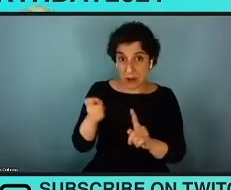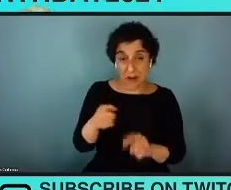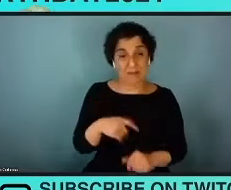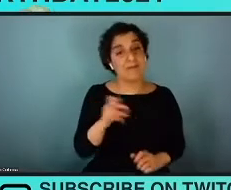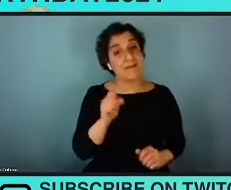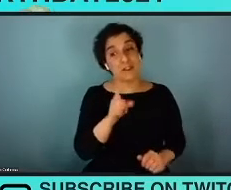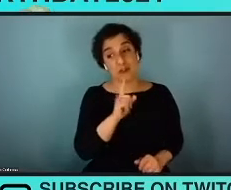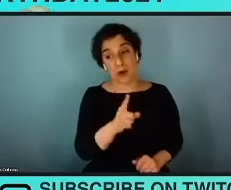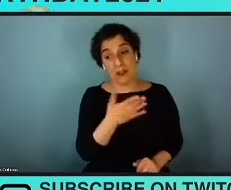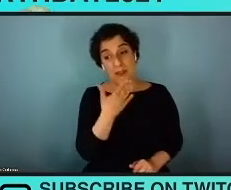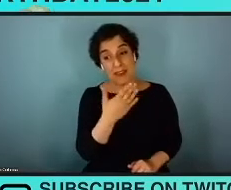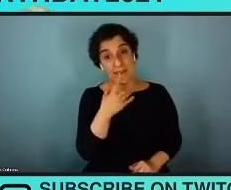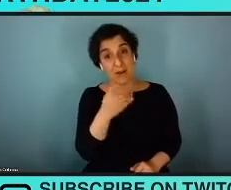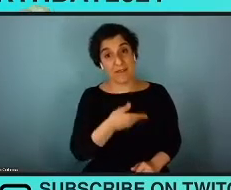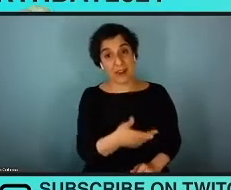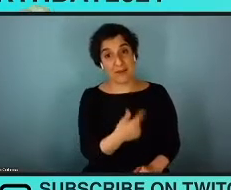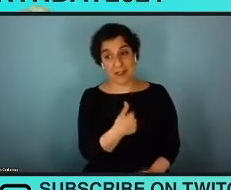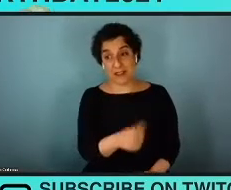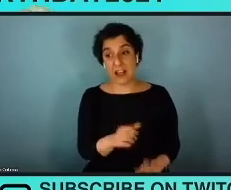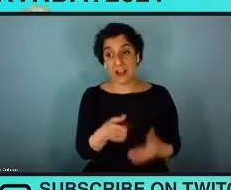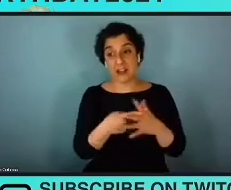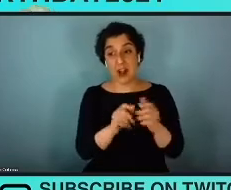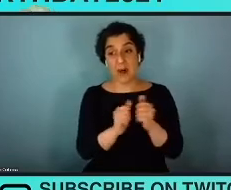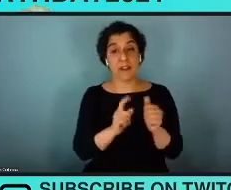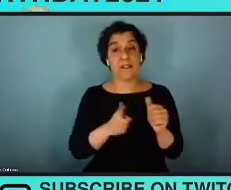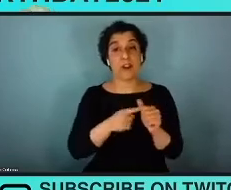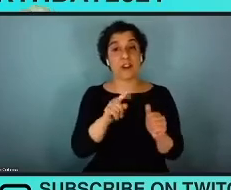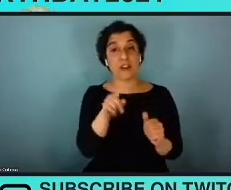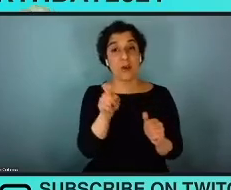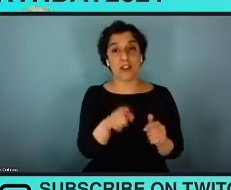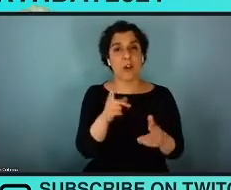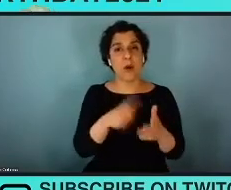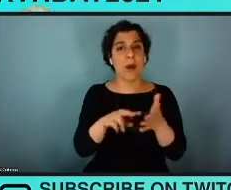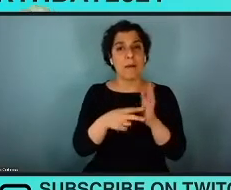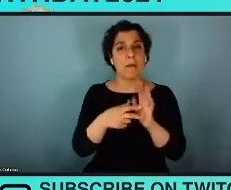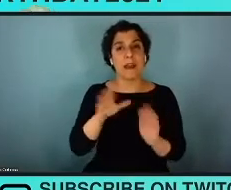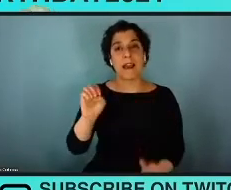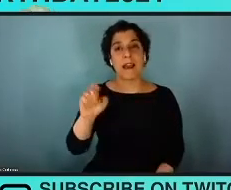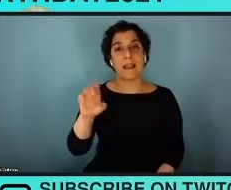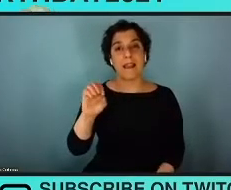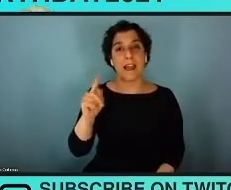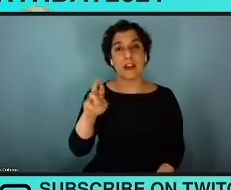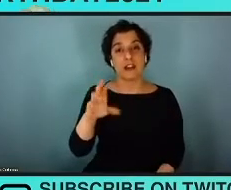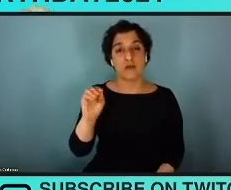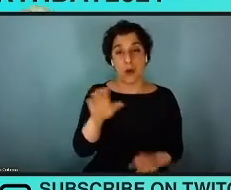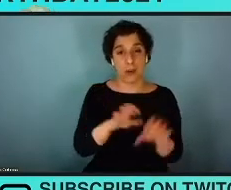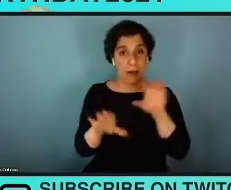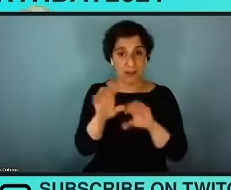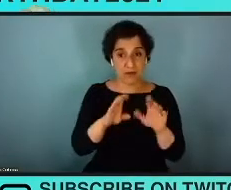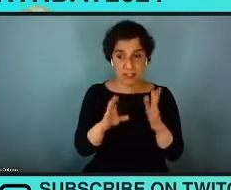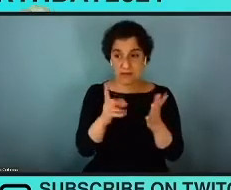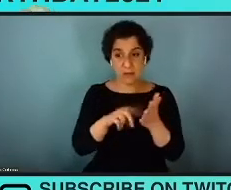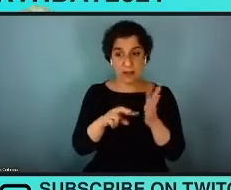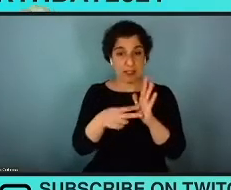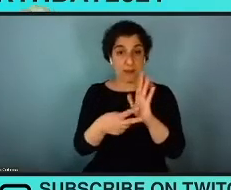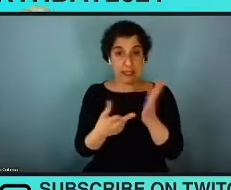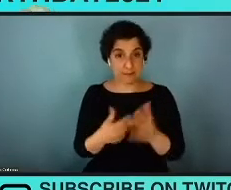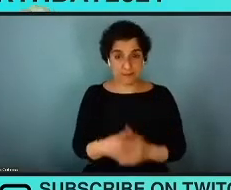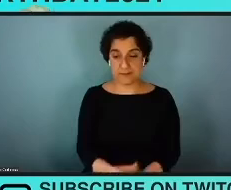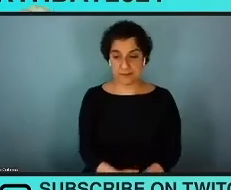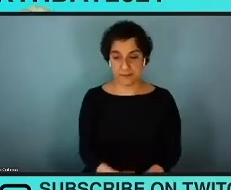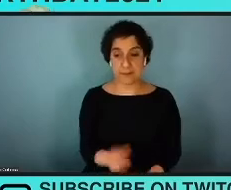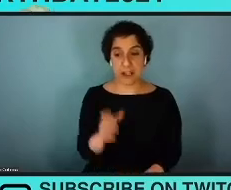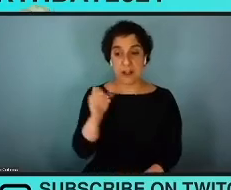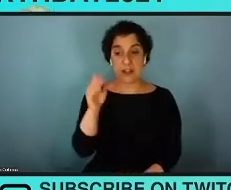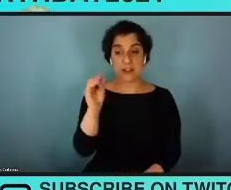Ingrid. So perhaps I'll start with the first question. What is electrochemistry, and how is that different than what we do today? So if you